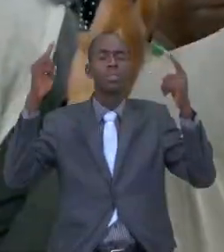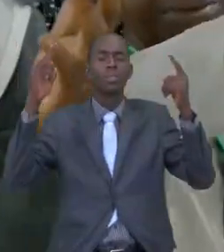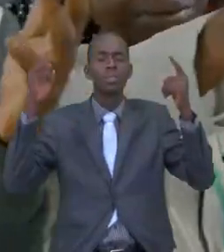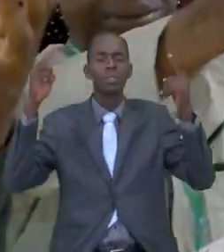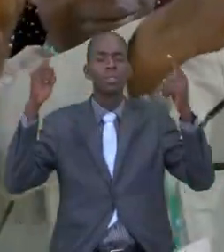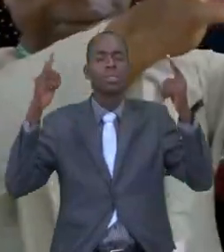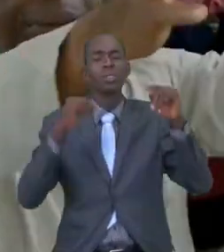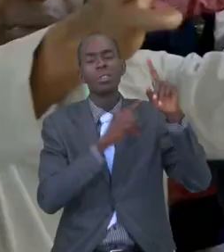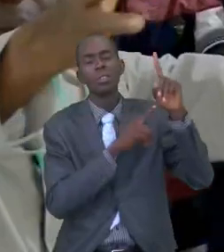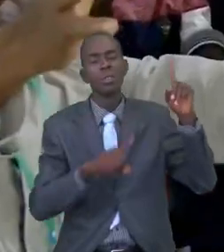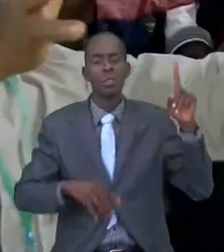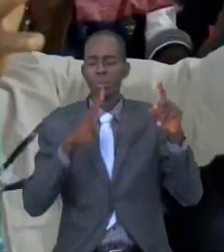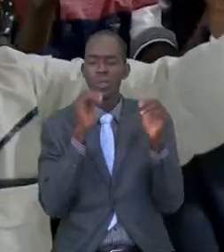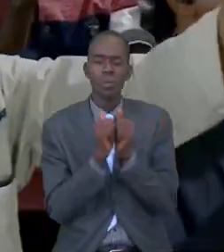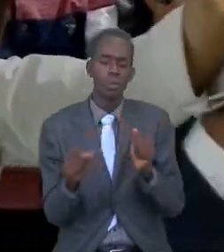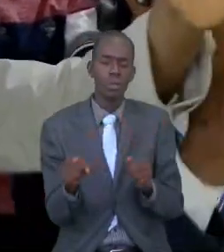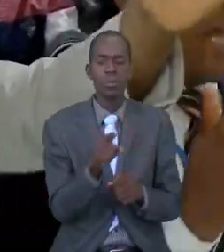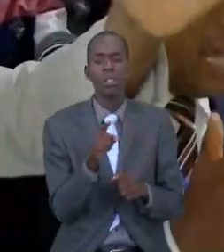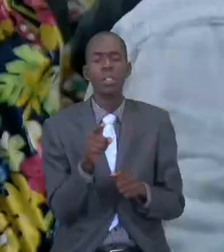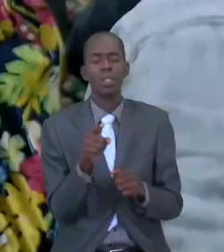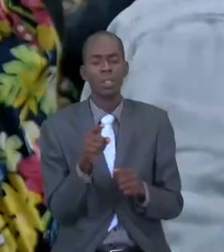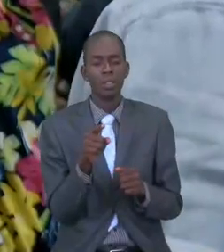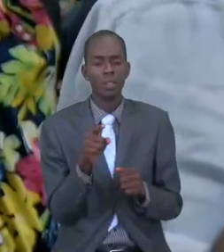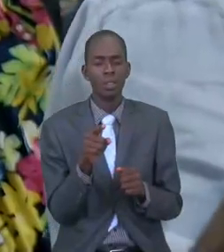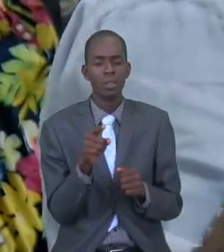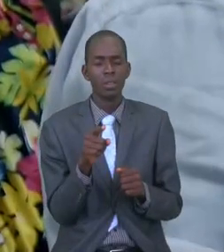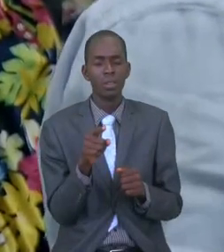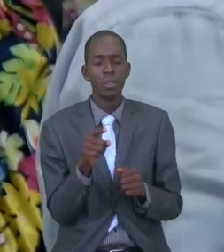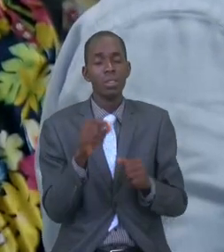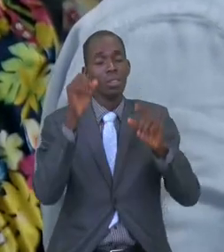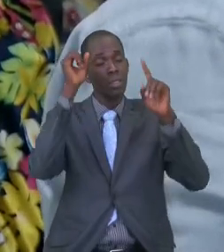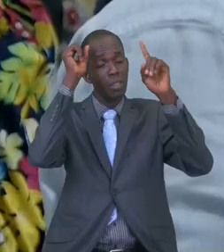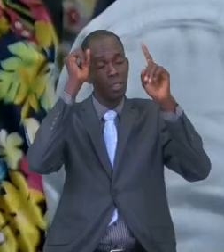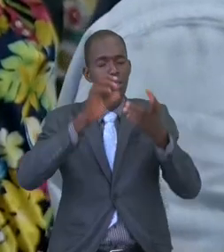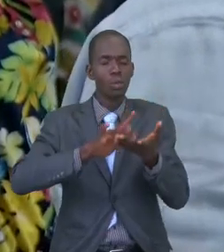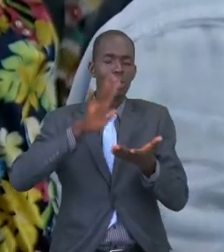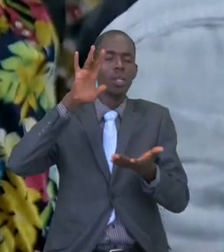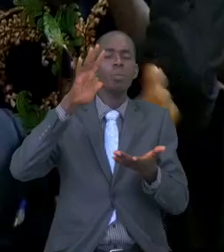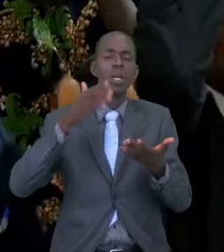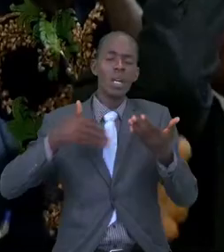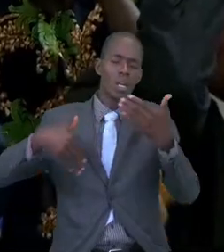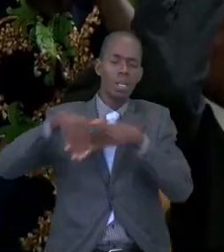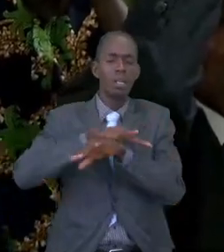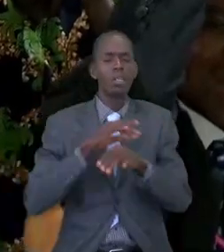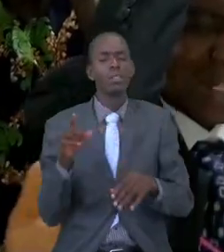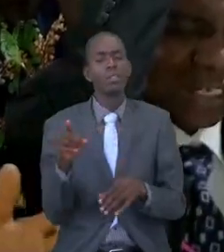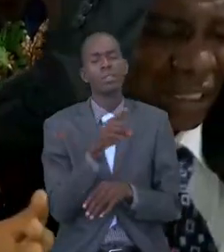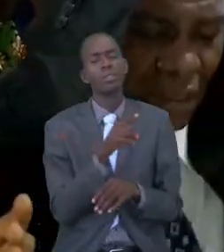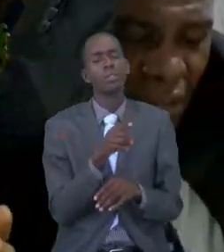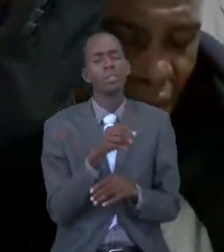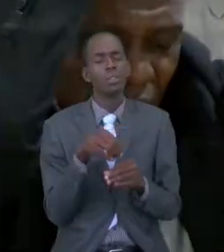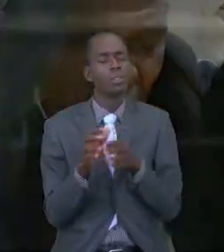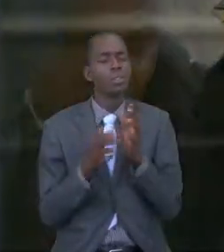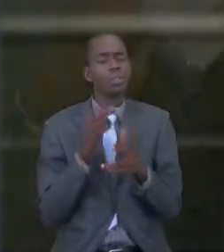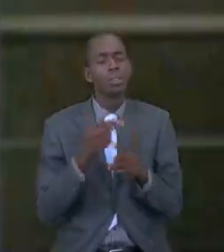The Lord be with you. His glory overshadow you. His